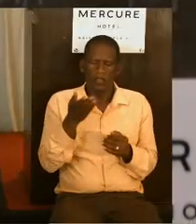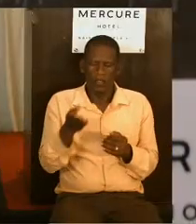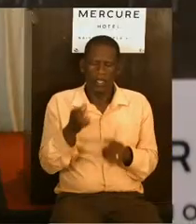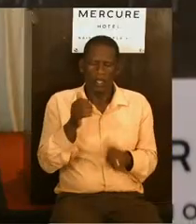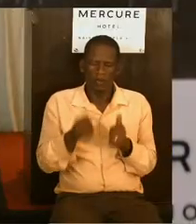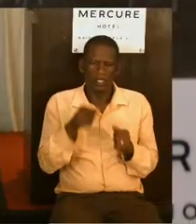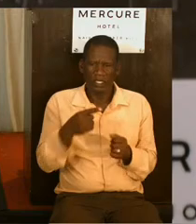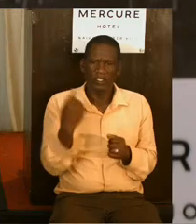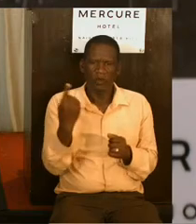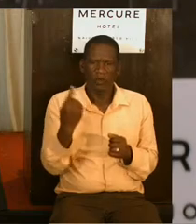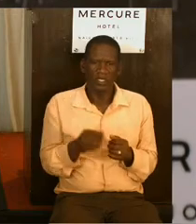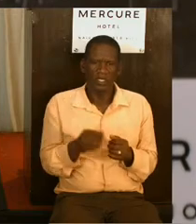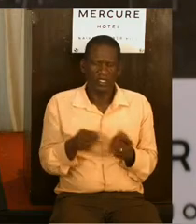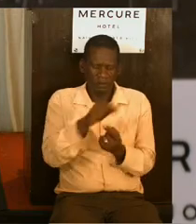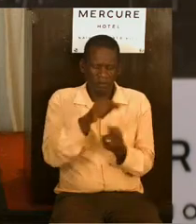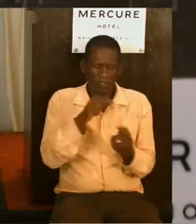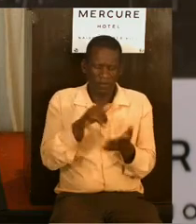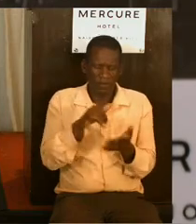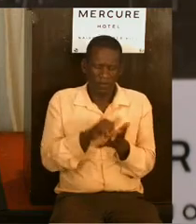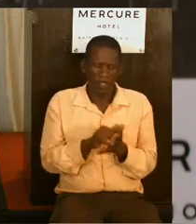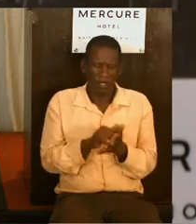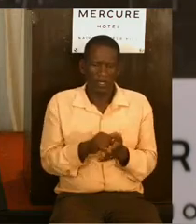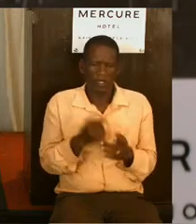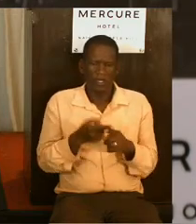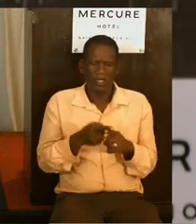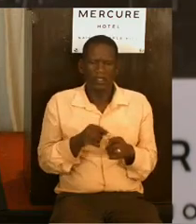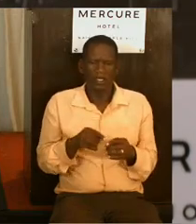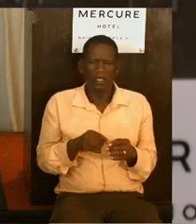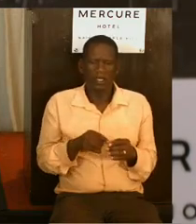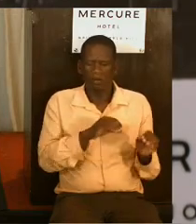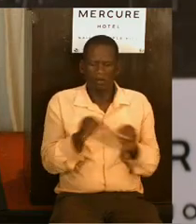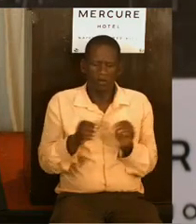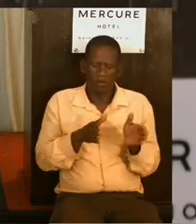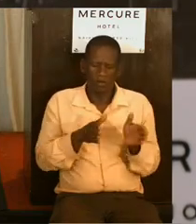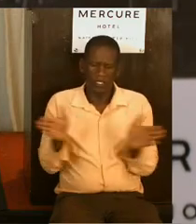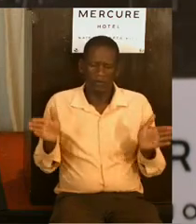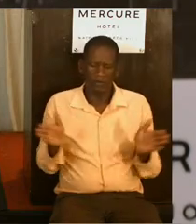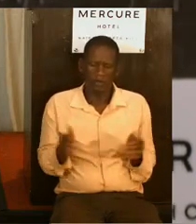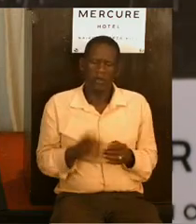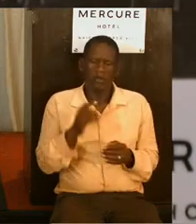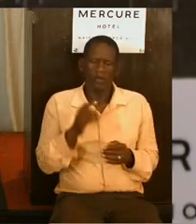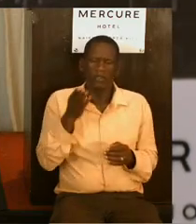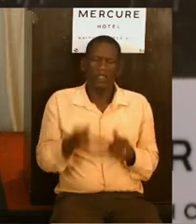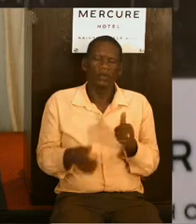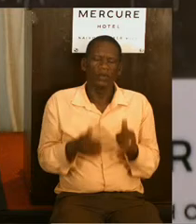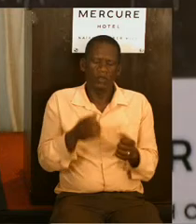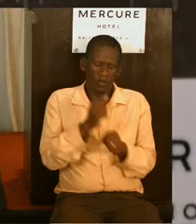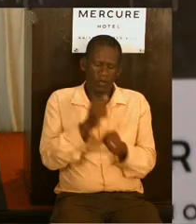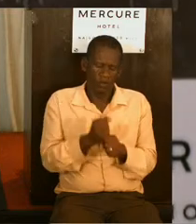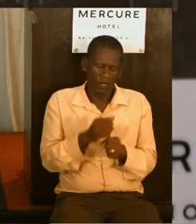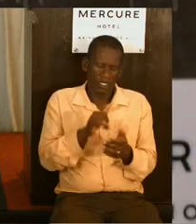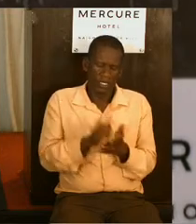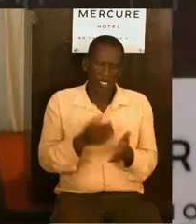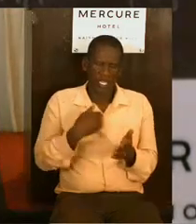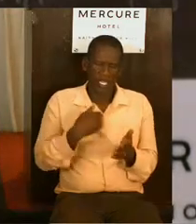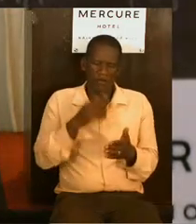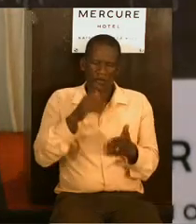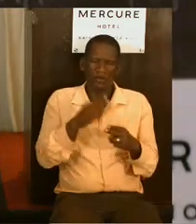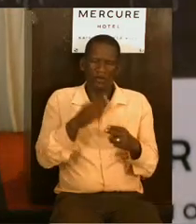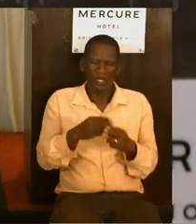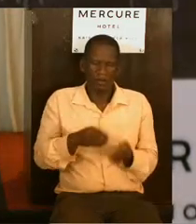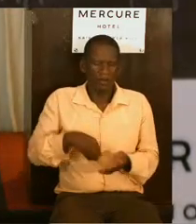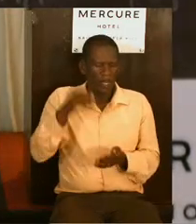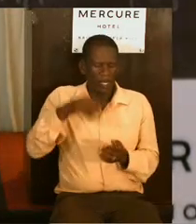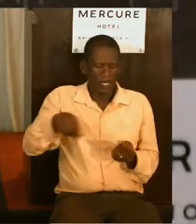things this is just very specific to that and then I'll go into the general one of the things we are doing is having what we call